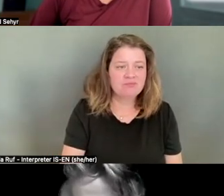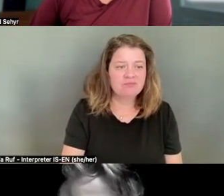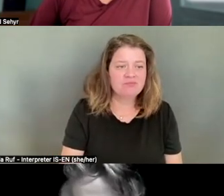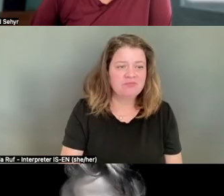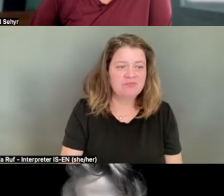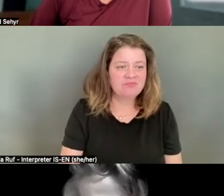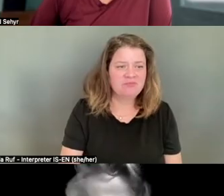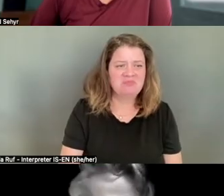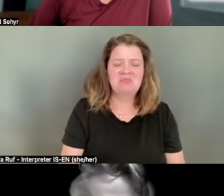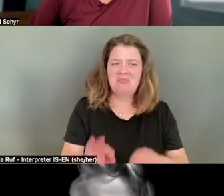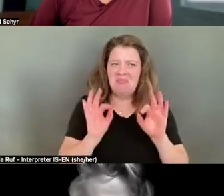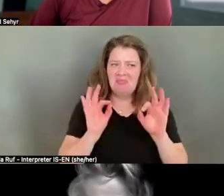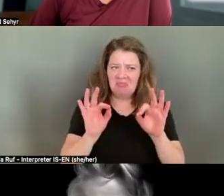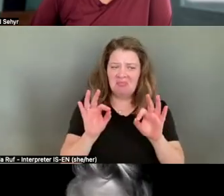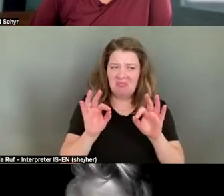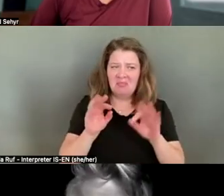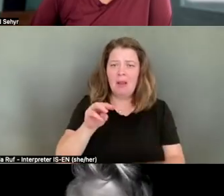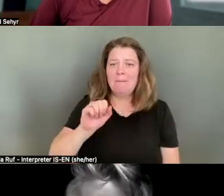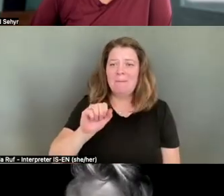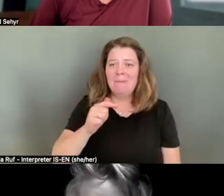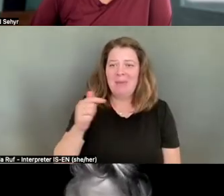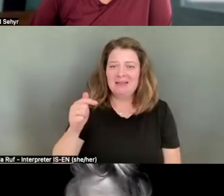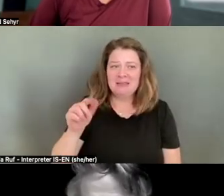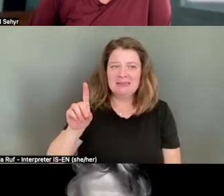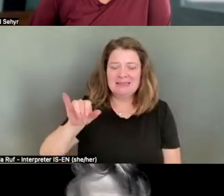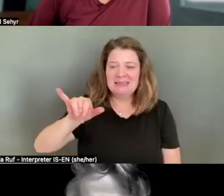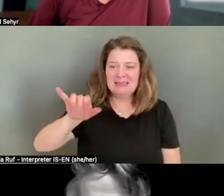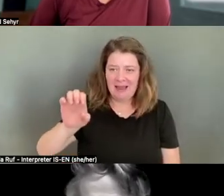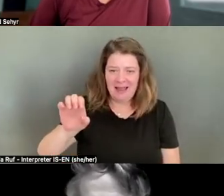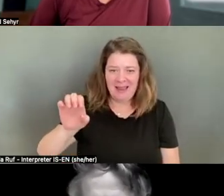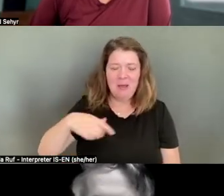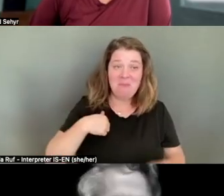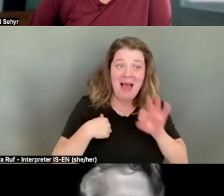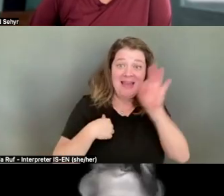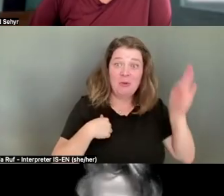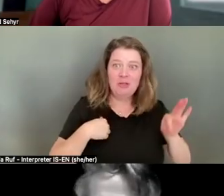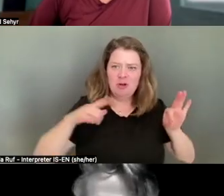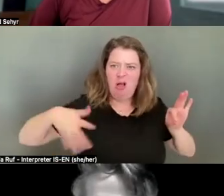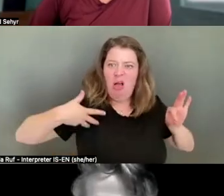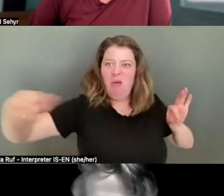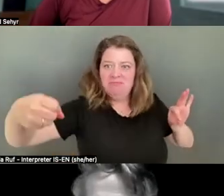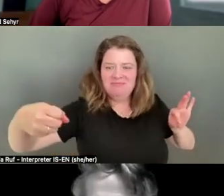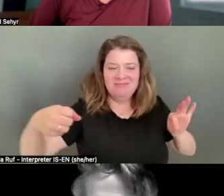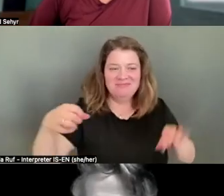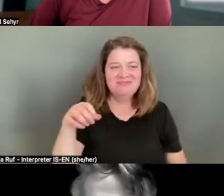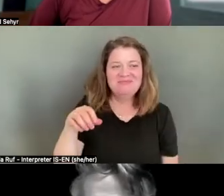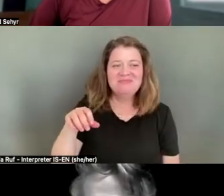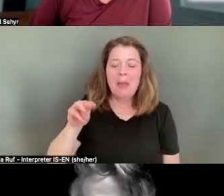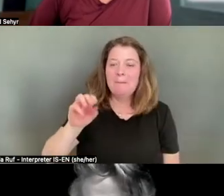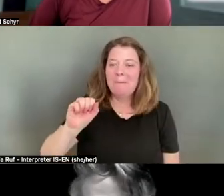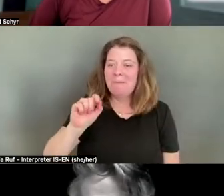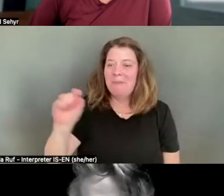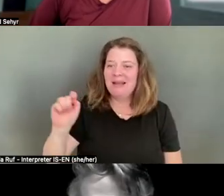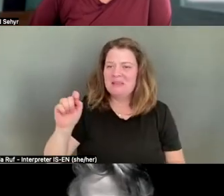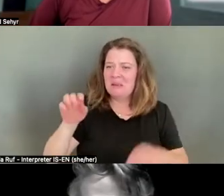a couple of questions. Matt Dye has already stolen a question that I had. Matt, do you want to ask that question yourself, or do you